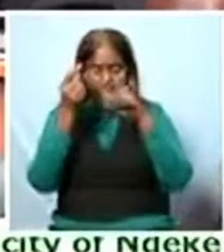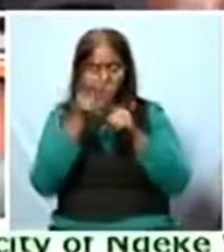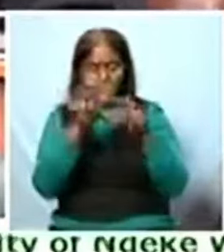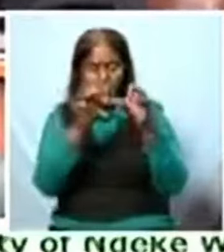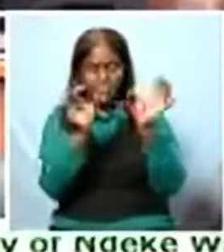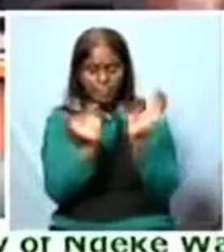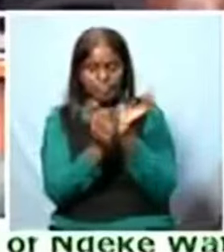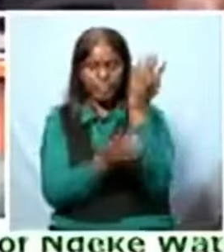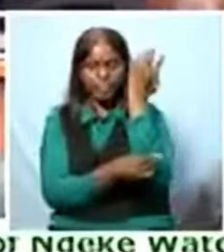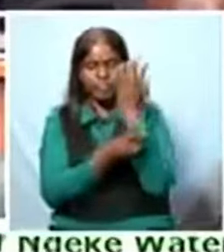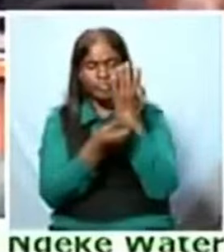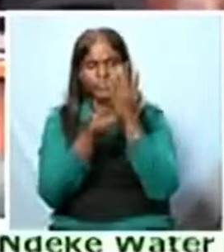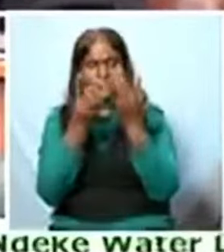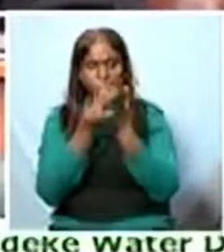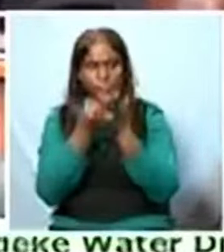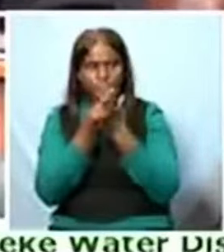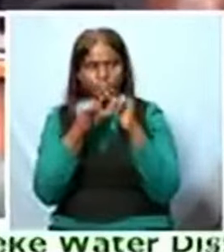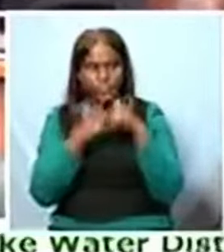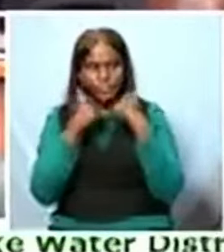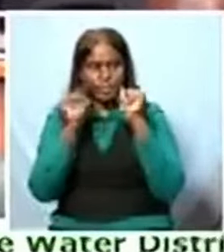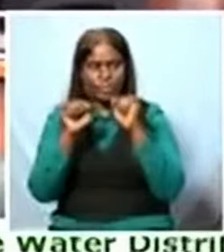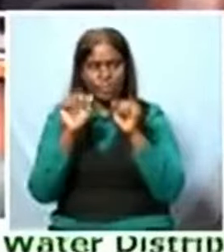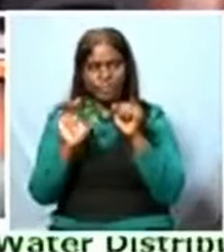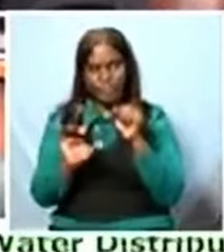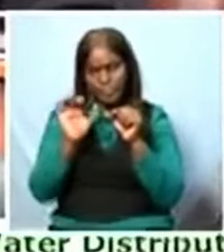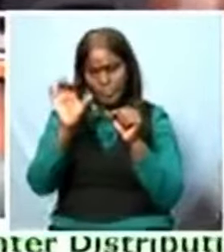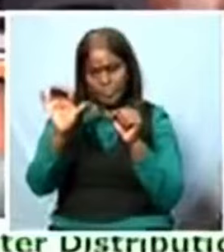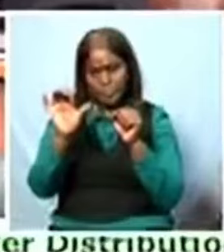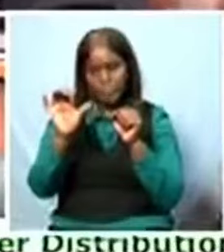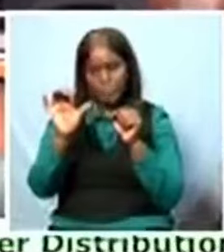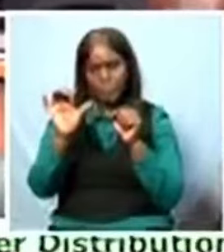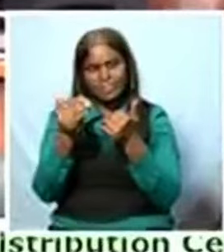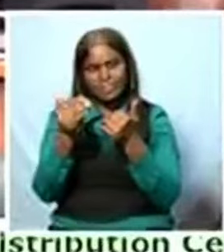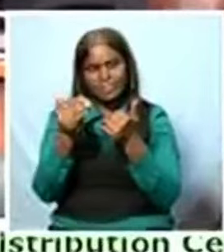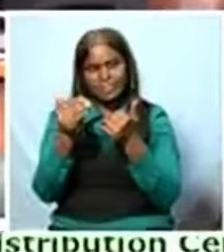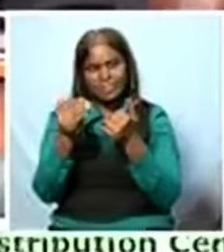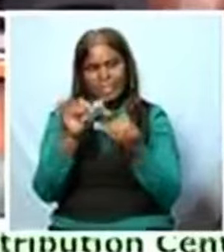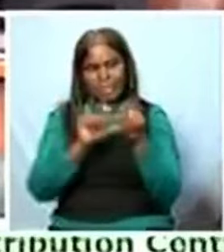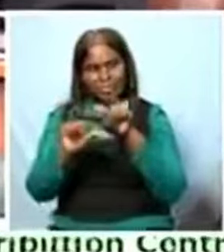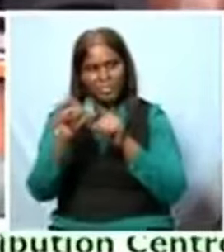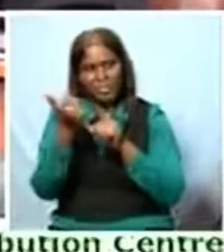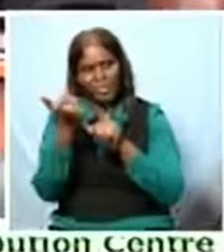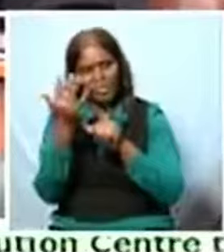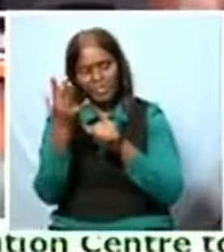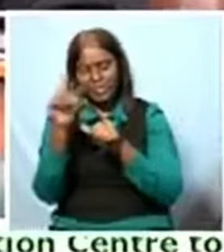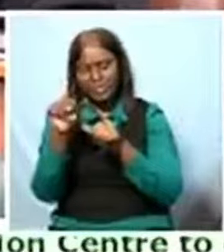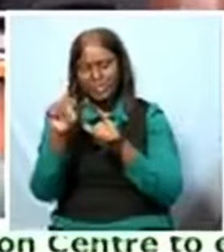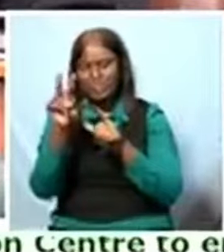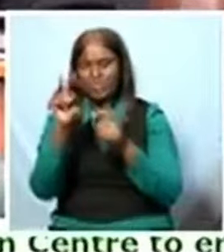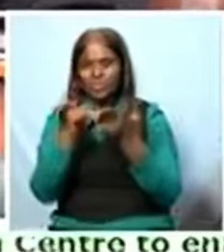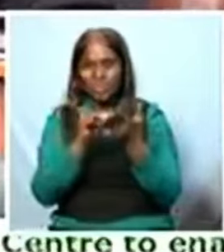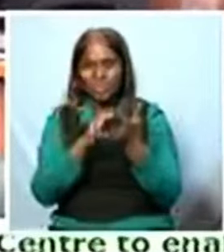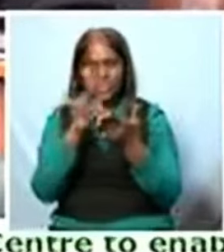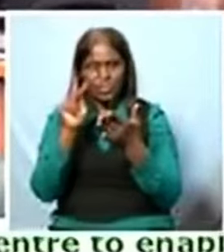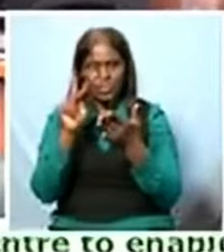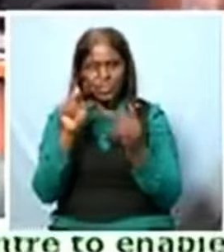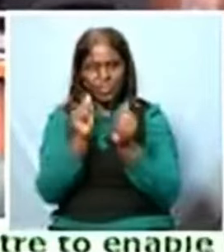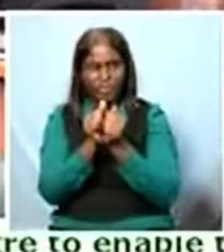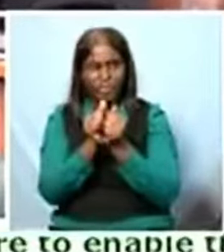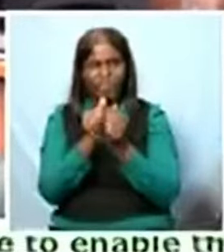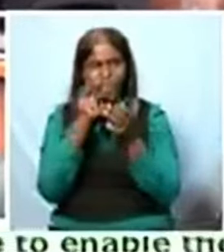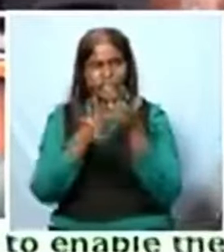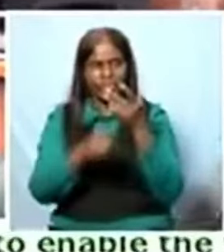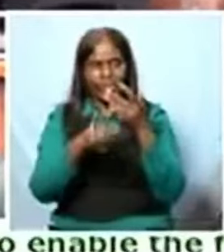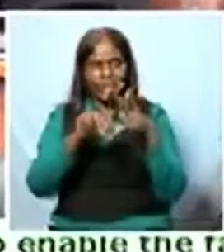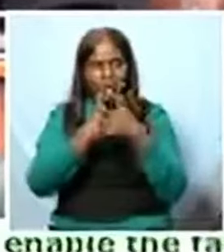Constituency Development Fund, we've been able to allocate, I think now we are exceeding almost 15 to 18 million kwacha in terms of